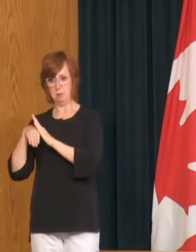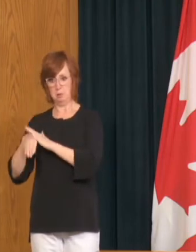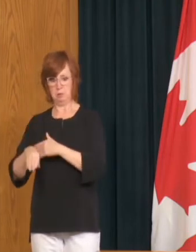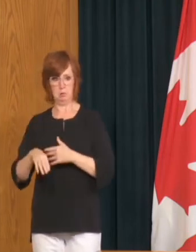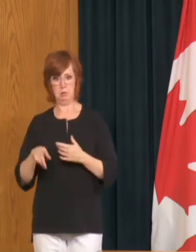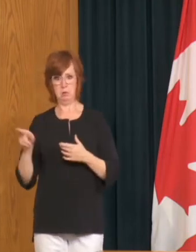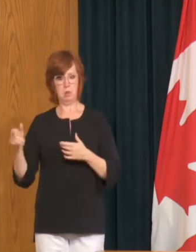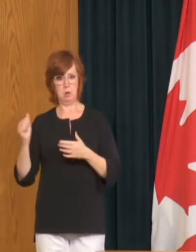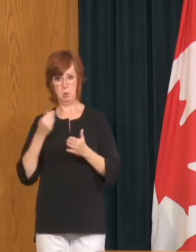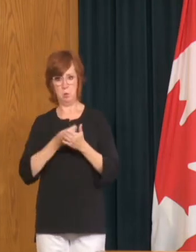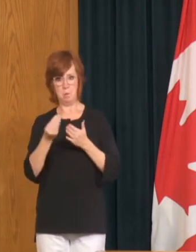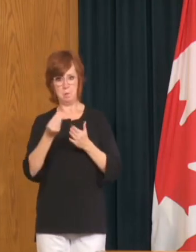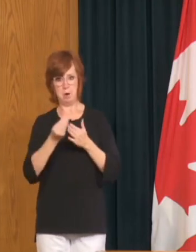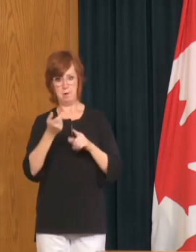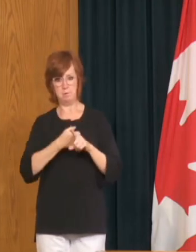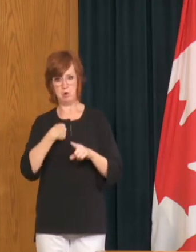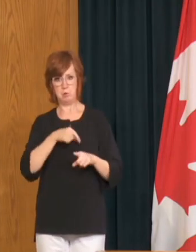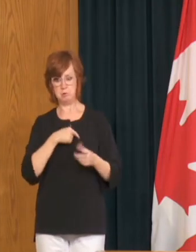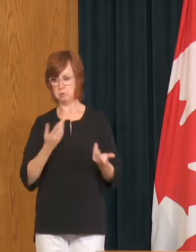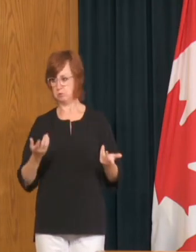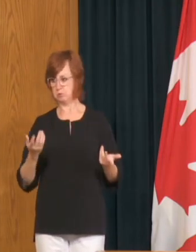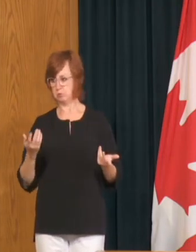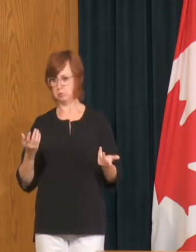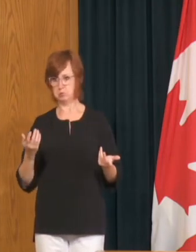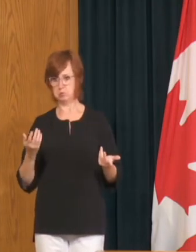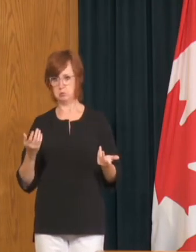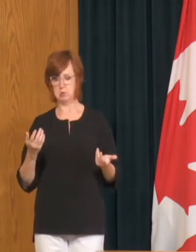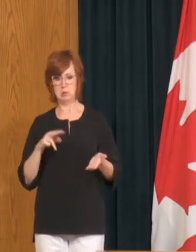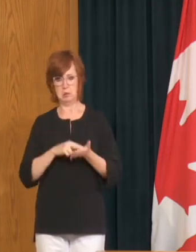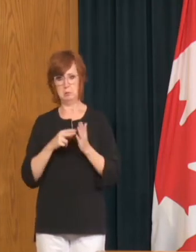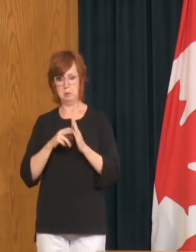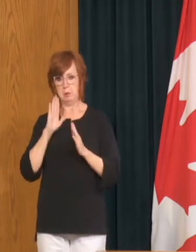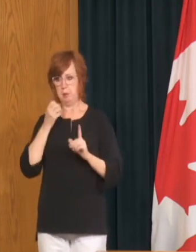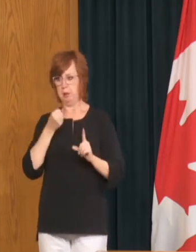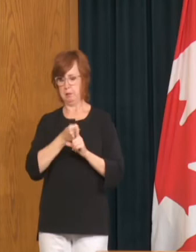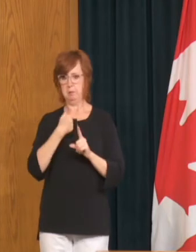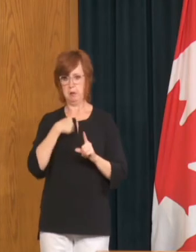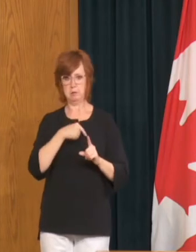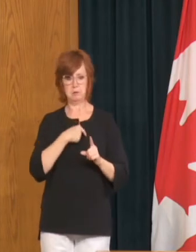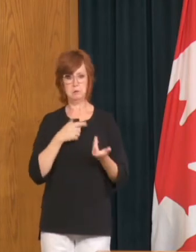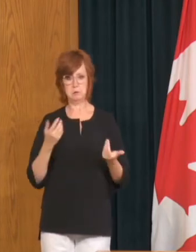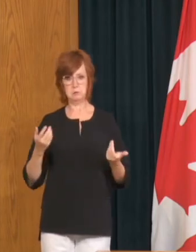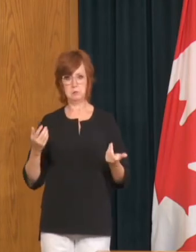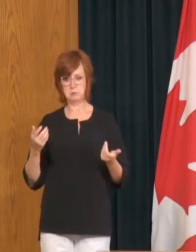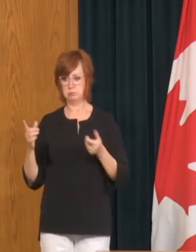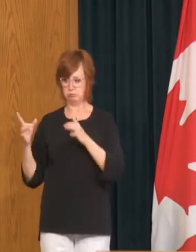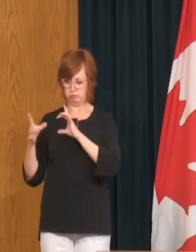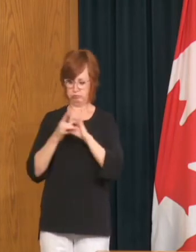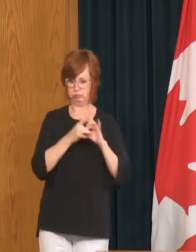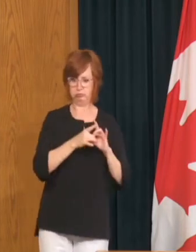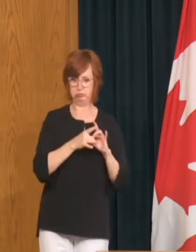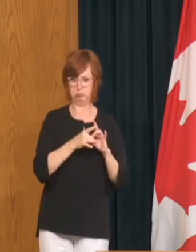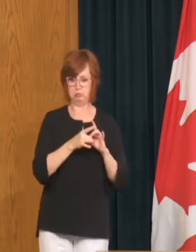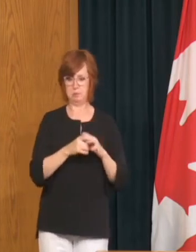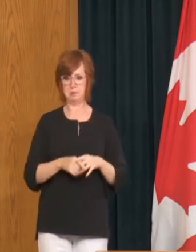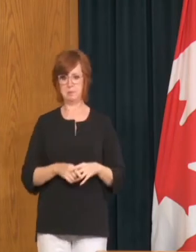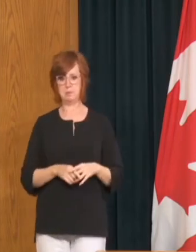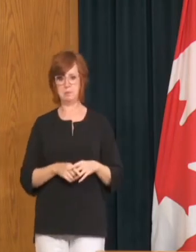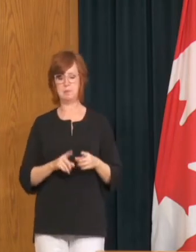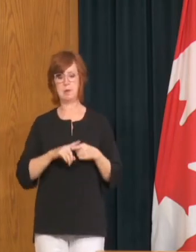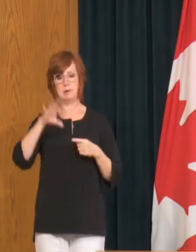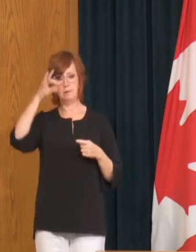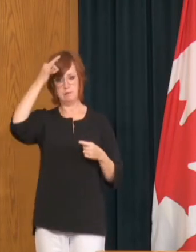other province and territory, as well as the federal government in this nation, and I suspect many